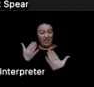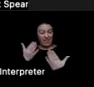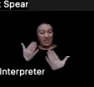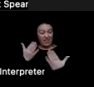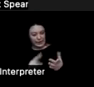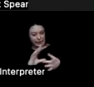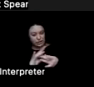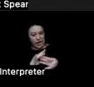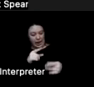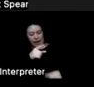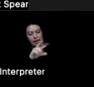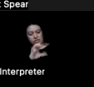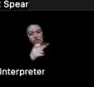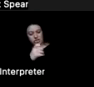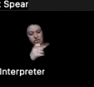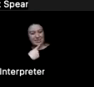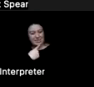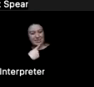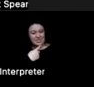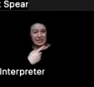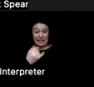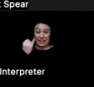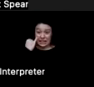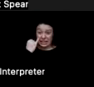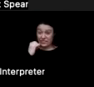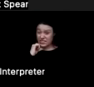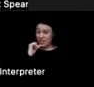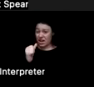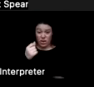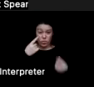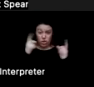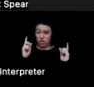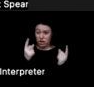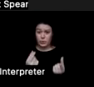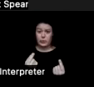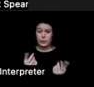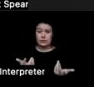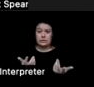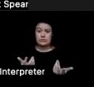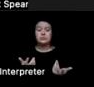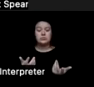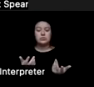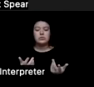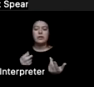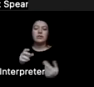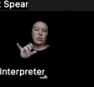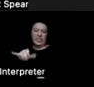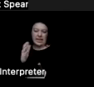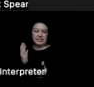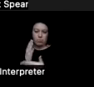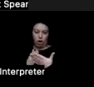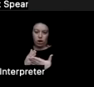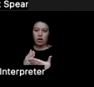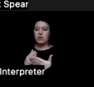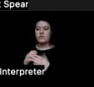And I think that this is one of the very important things of how do we use these tools and then how do we reevaluate them. But the other thing that's important